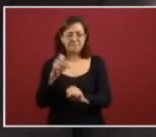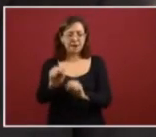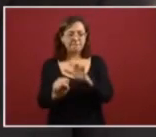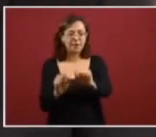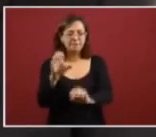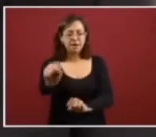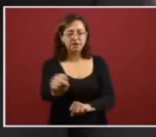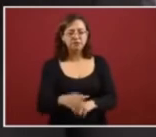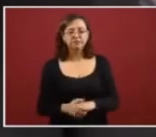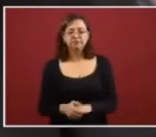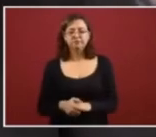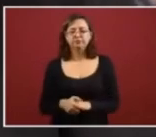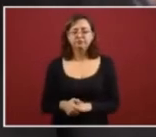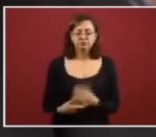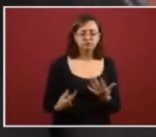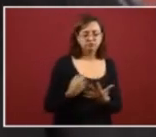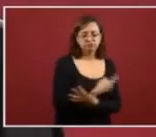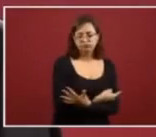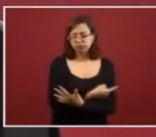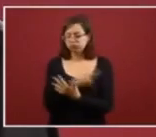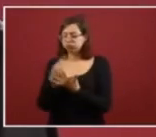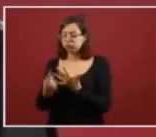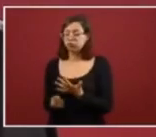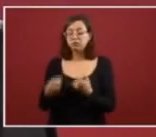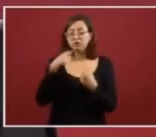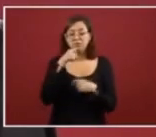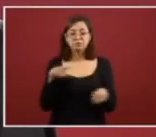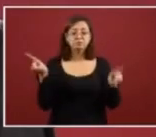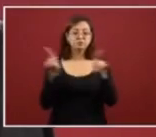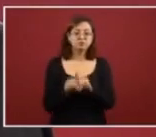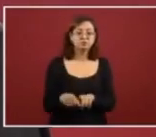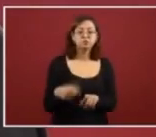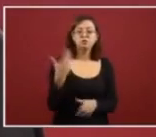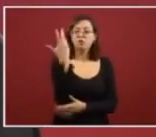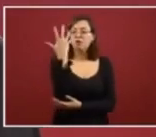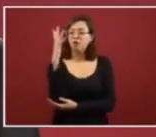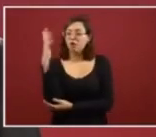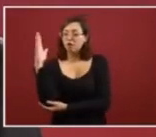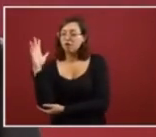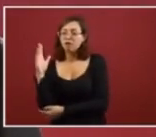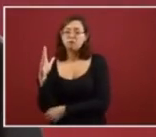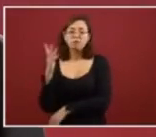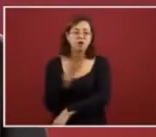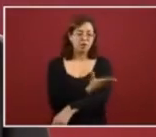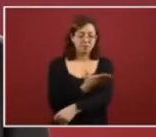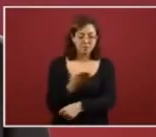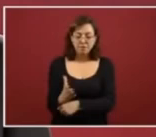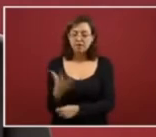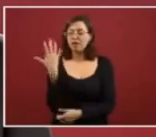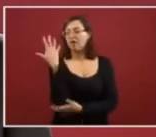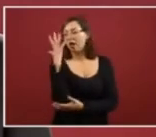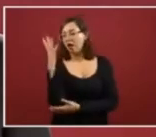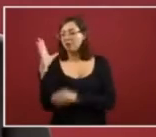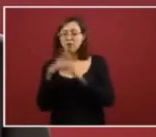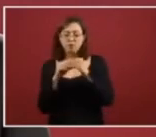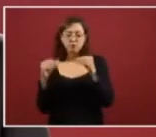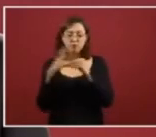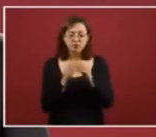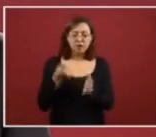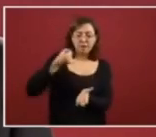future, jobs, todo lo que se está sembrando, all that we are planting, de árboles maderables, trees, frutales, wood trees, fruit